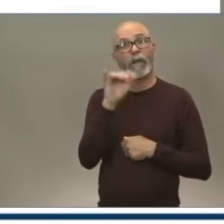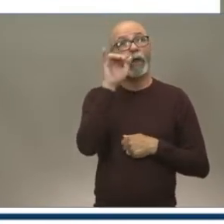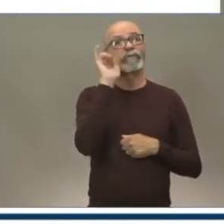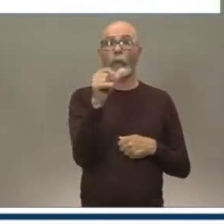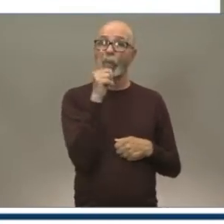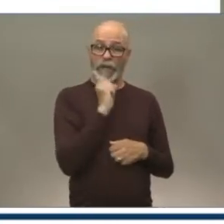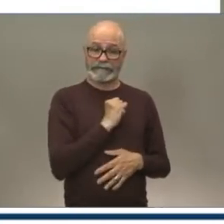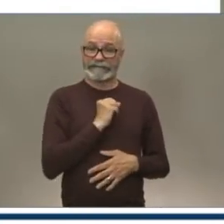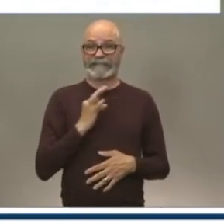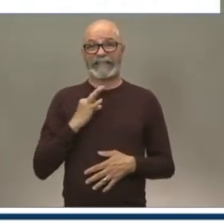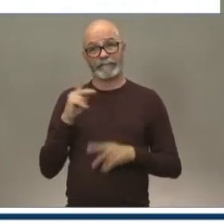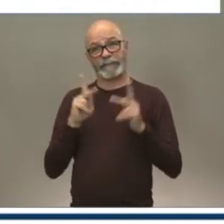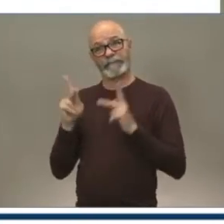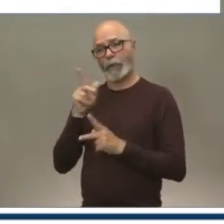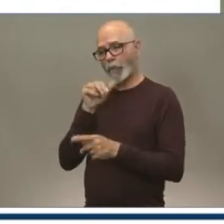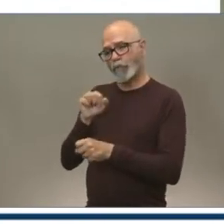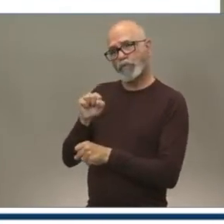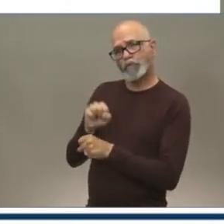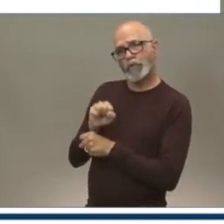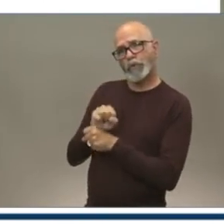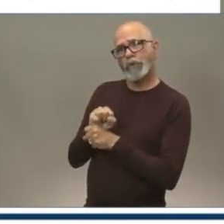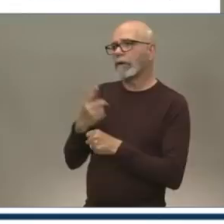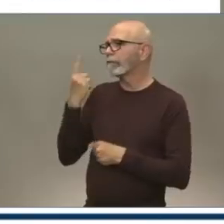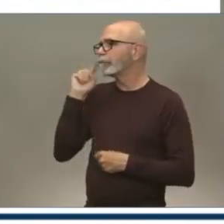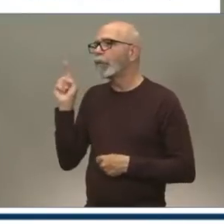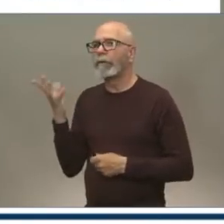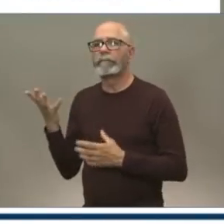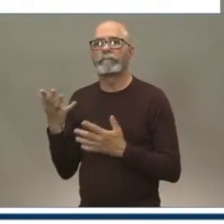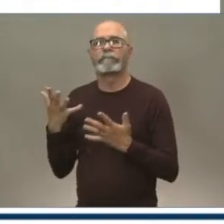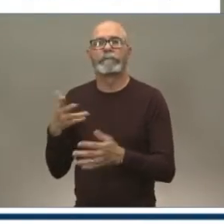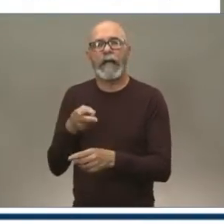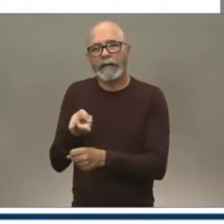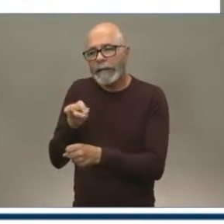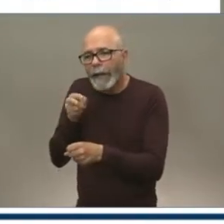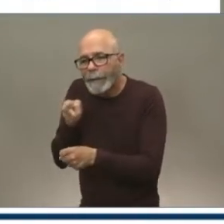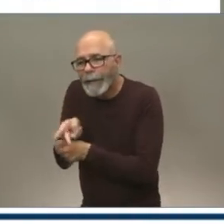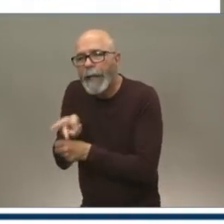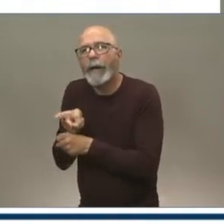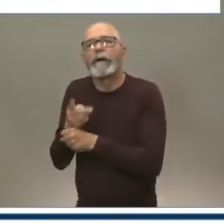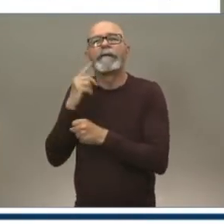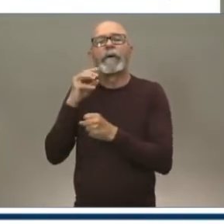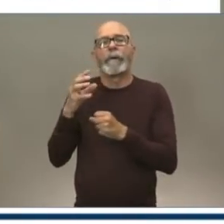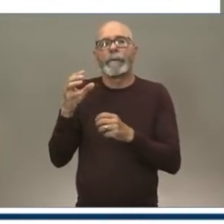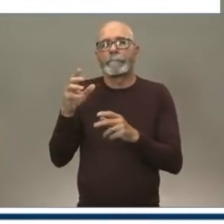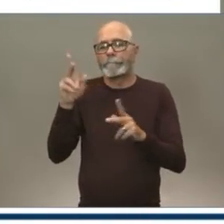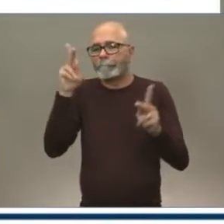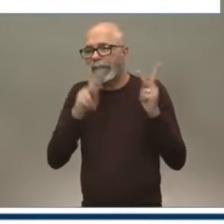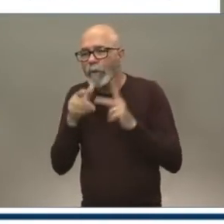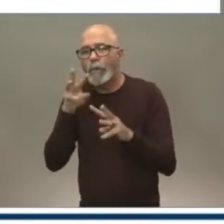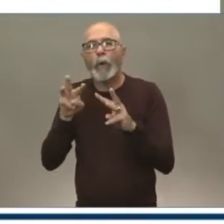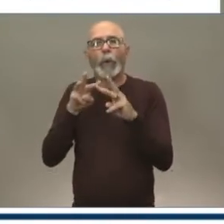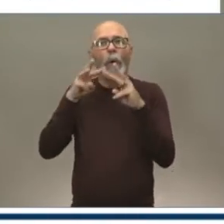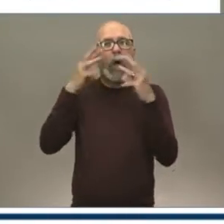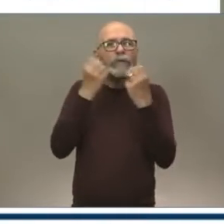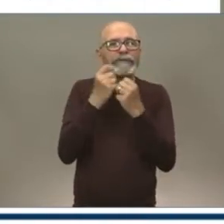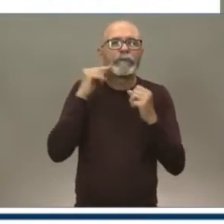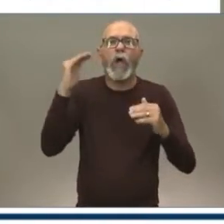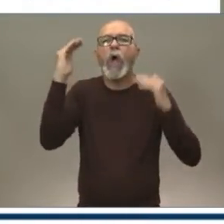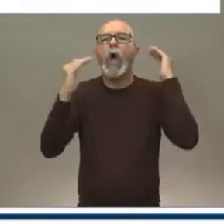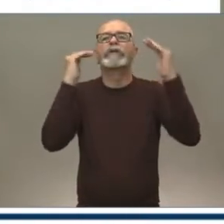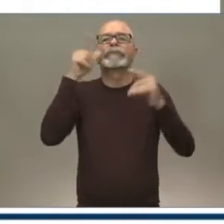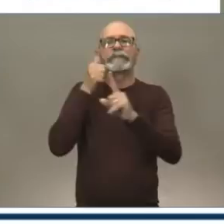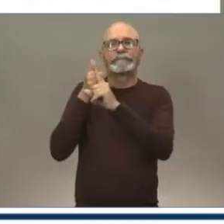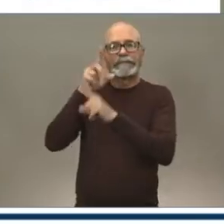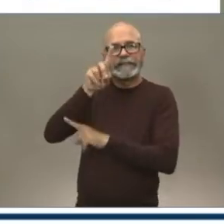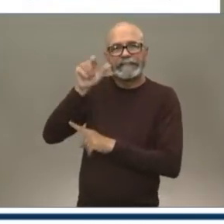programs and workshops for and care homes, very small option homes for adults with disabilities. They were never on the